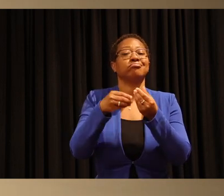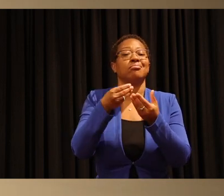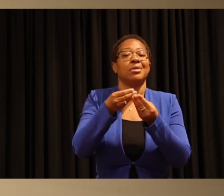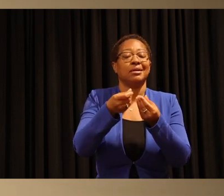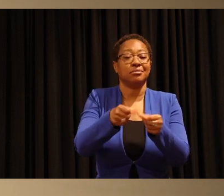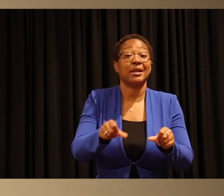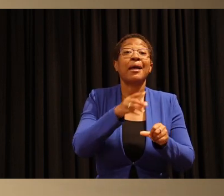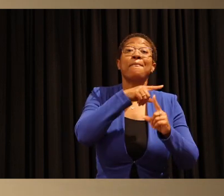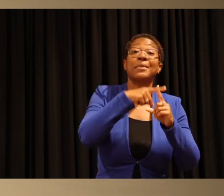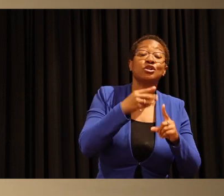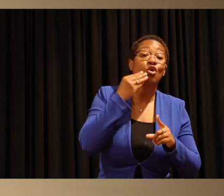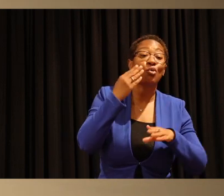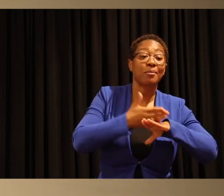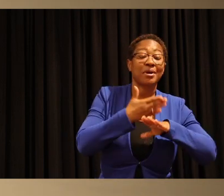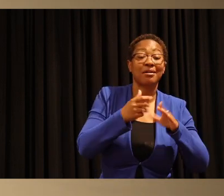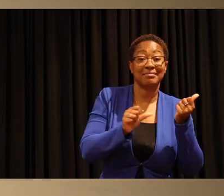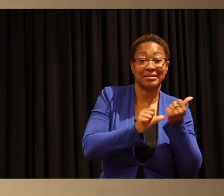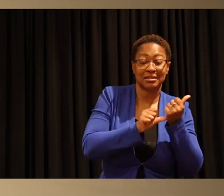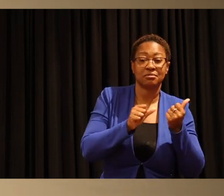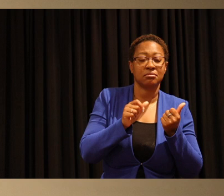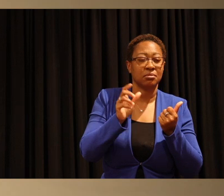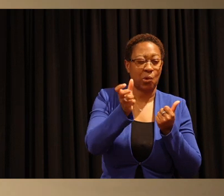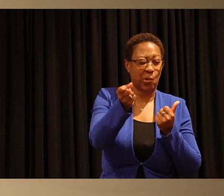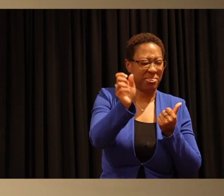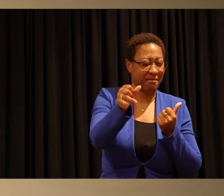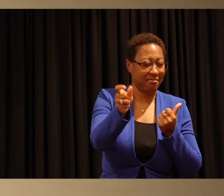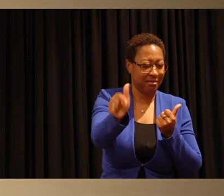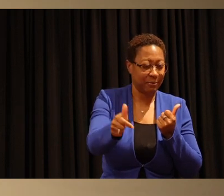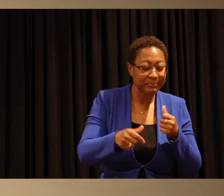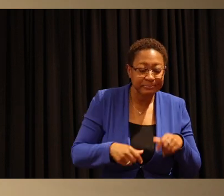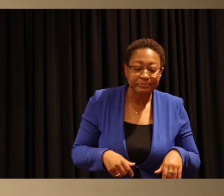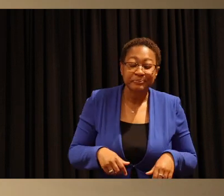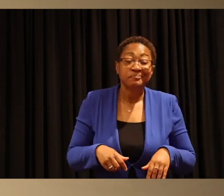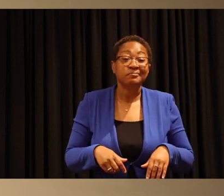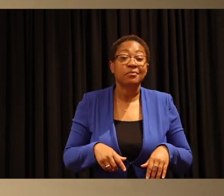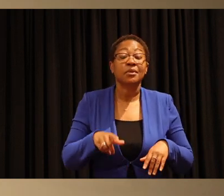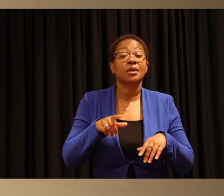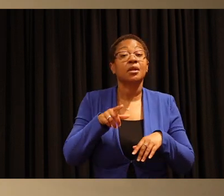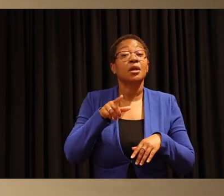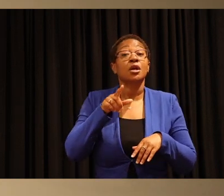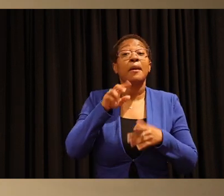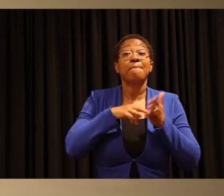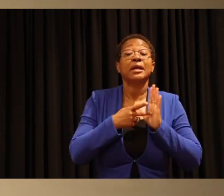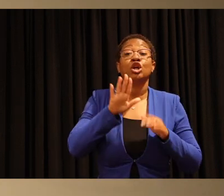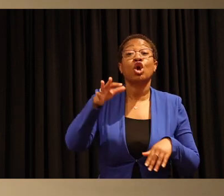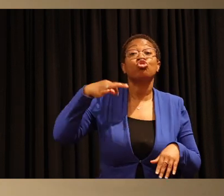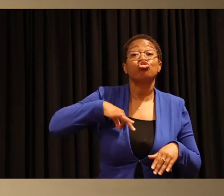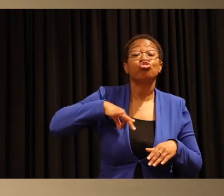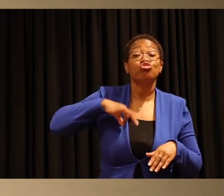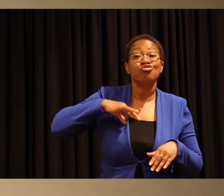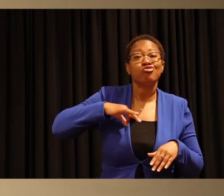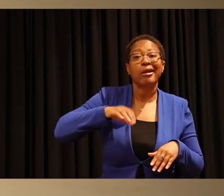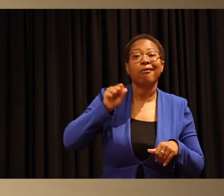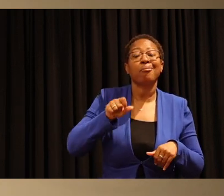home repair assistance. We'll talk about some of those later. But you can have a lower credit score, you know,